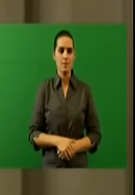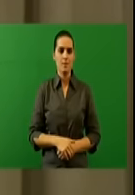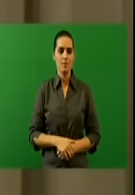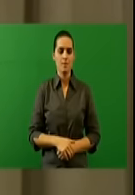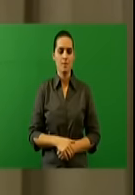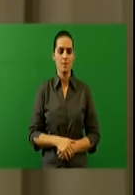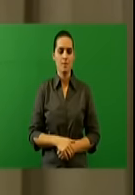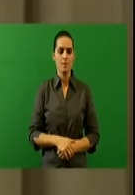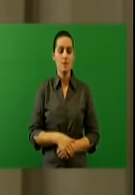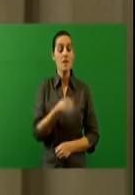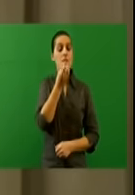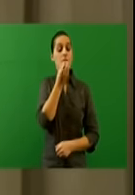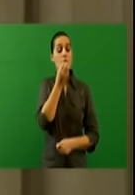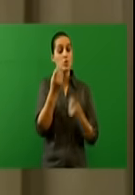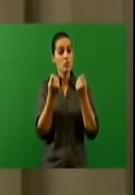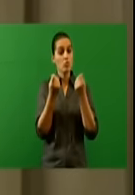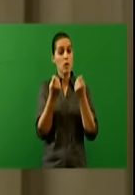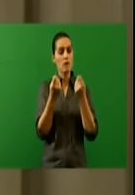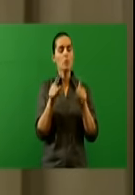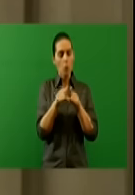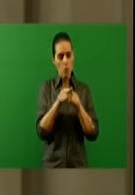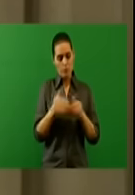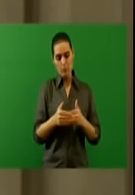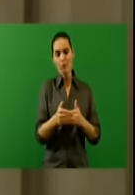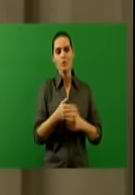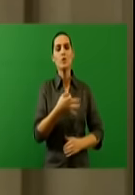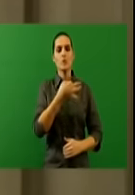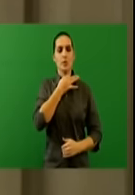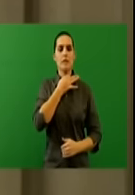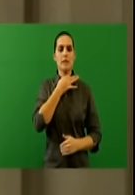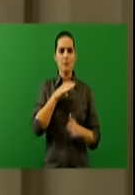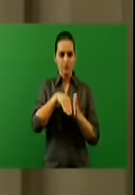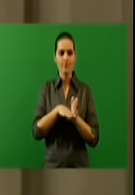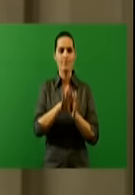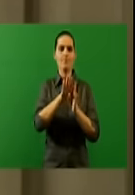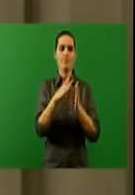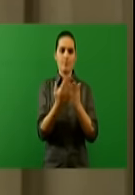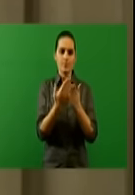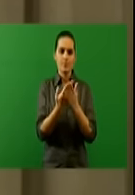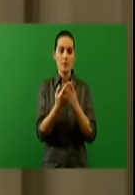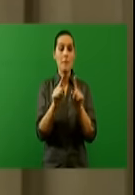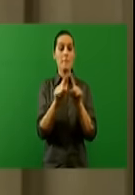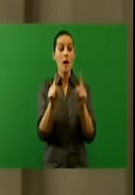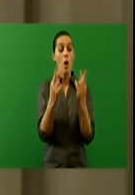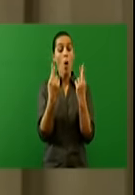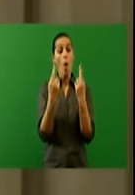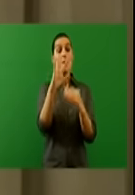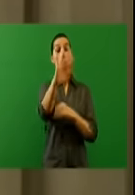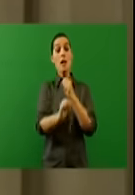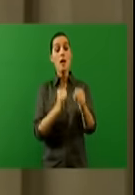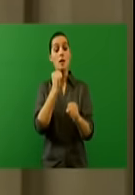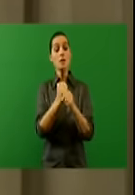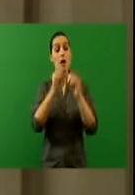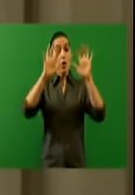prices remain an upside risk in the near term. There could, however, be a sharp decline in agricultural prices next